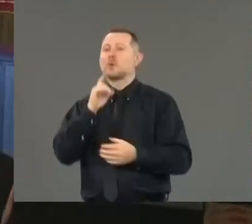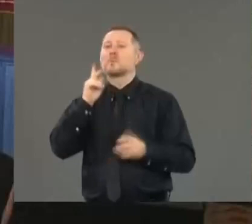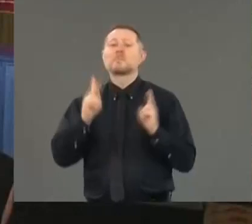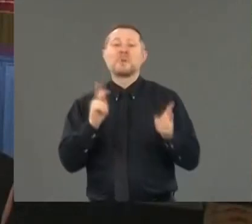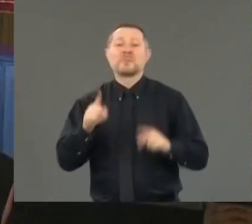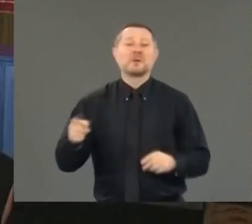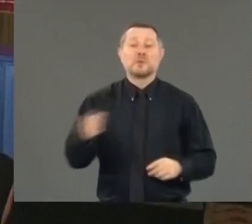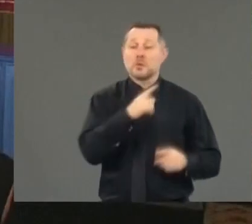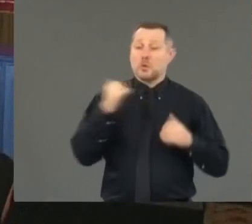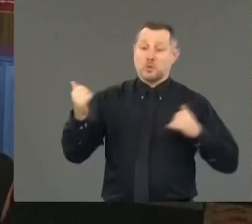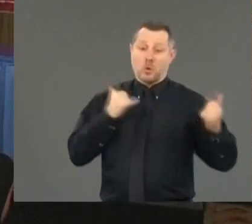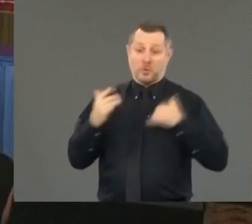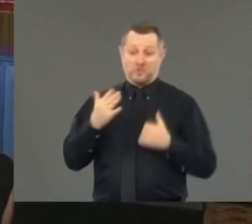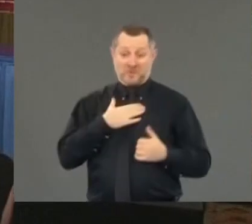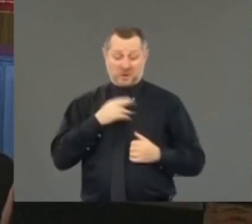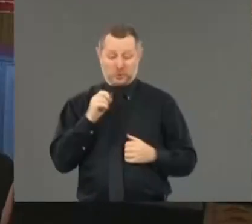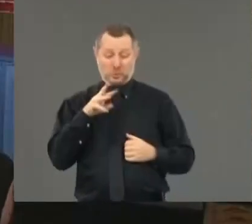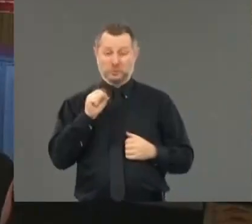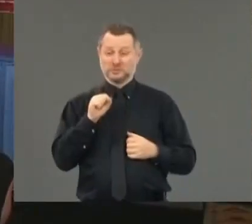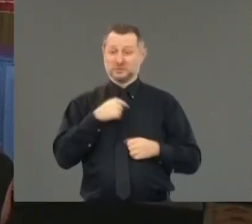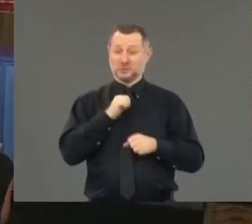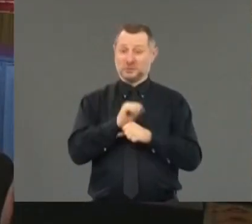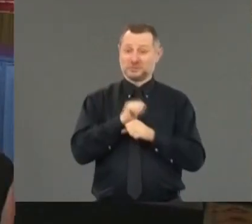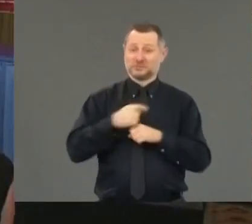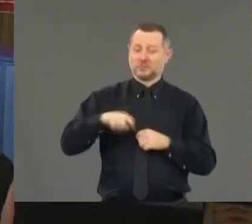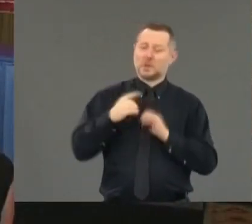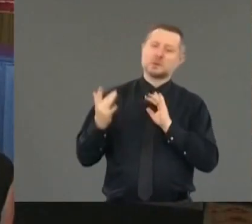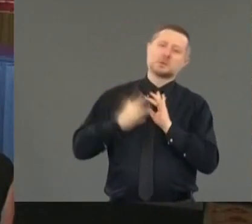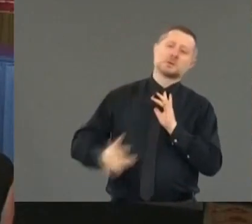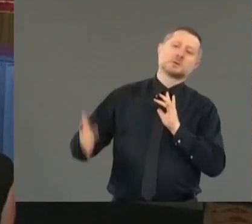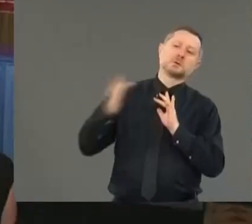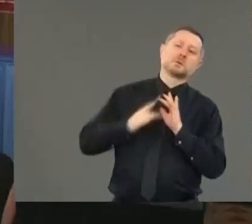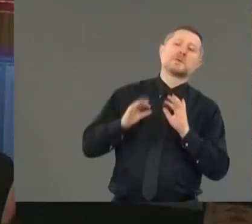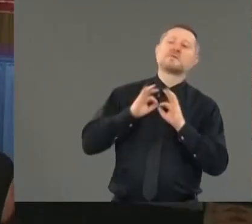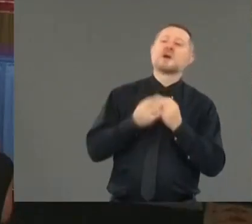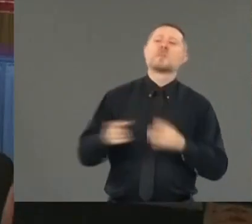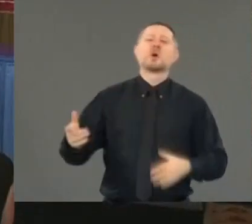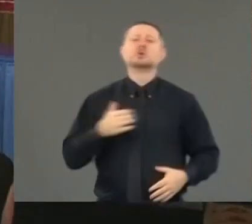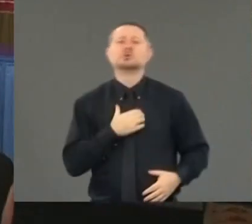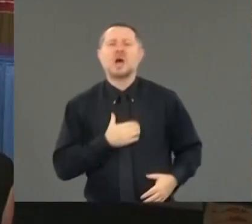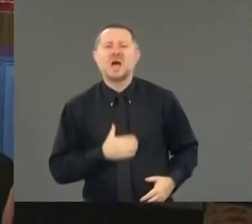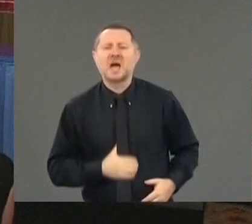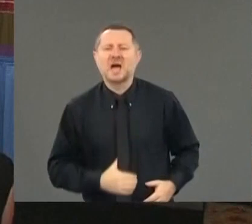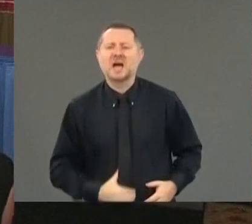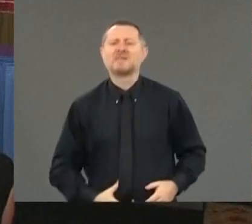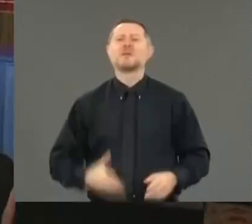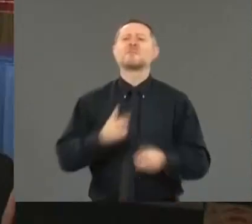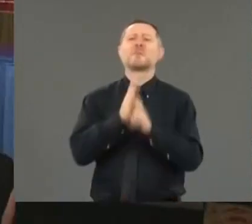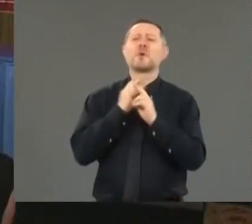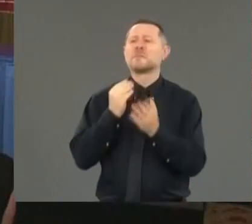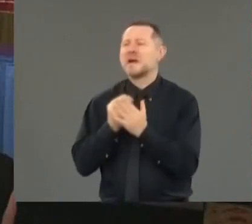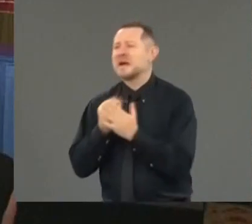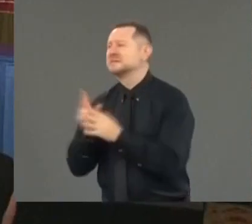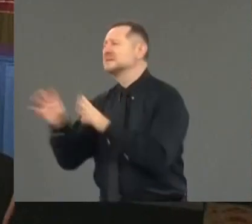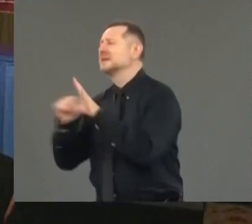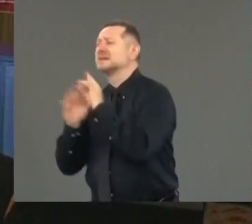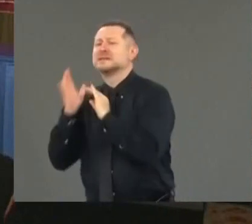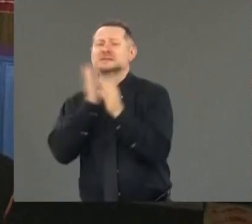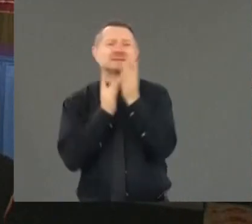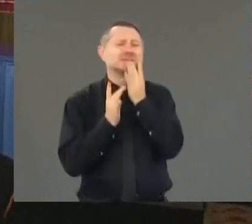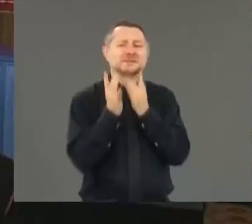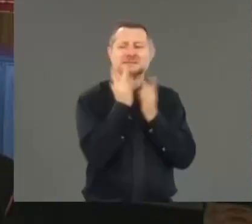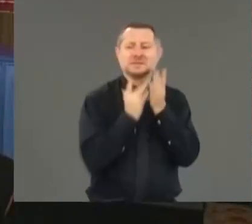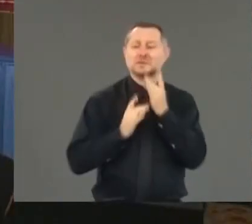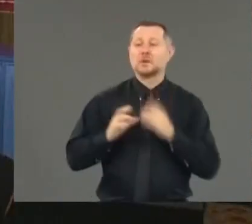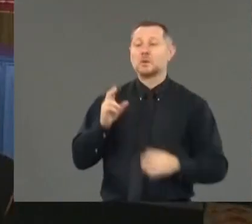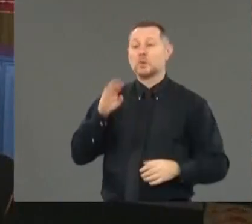calling our news station crying and saying that their families are starving and they have to borrow money from people. I understand. You want to answer